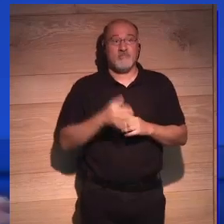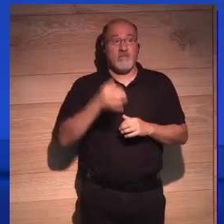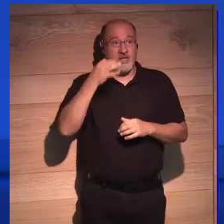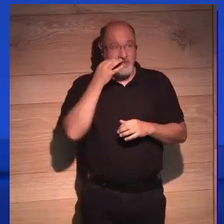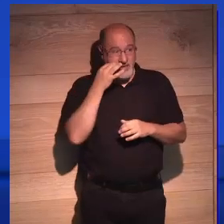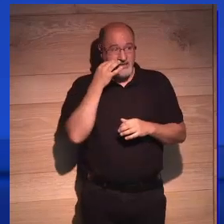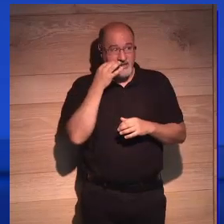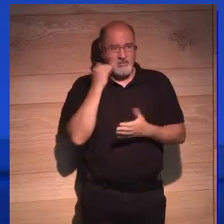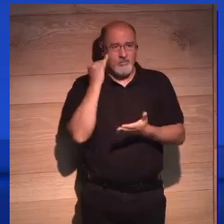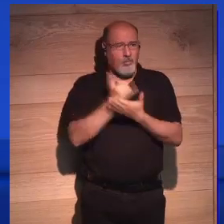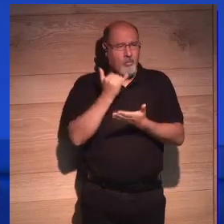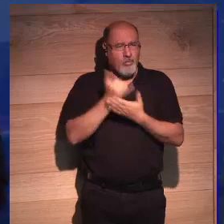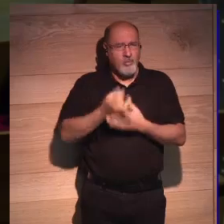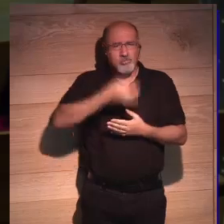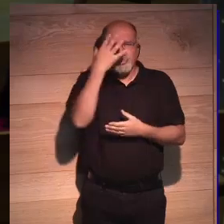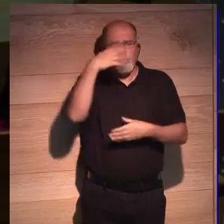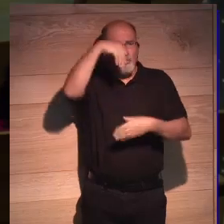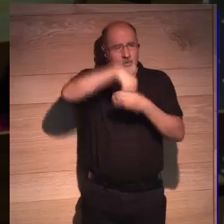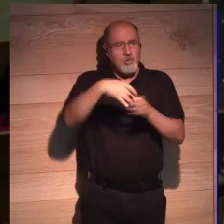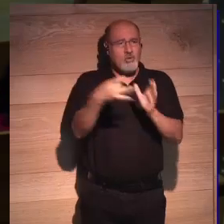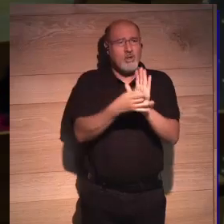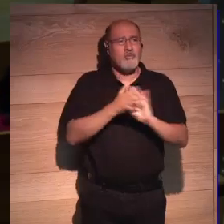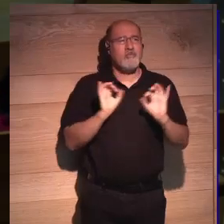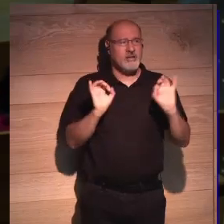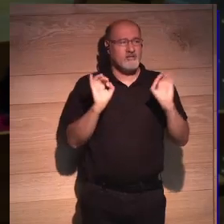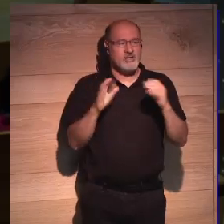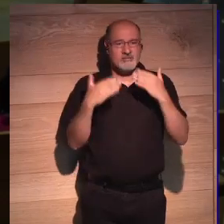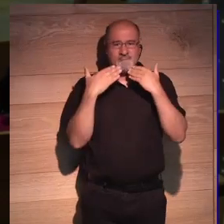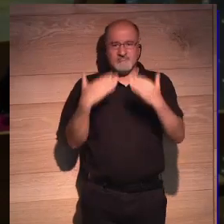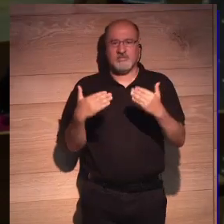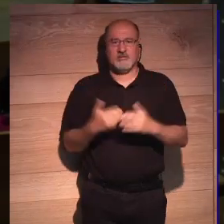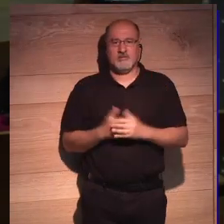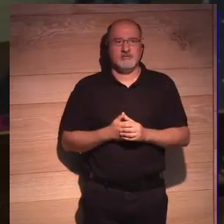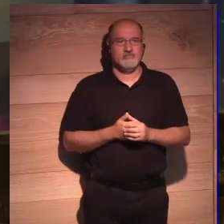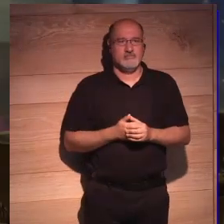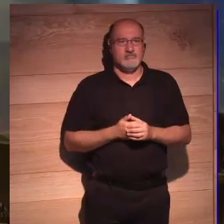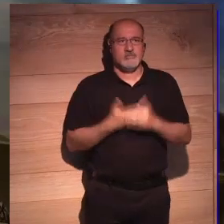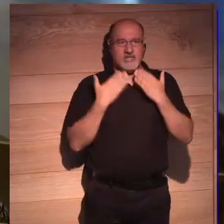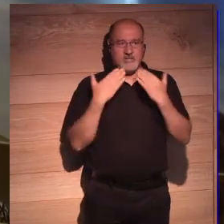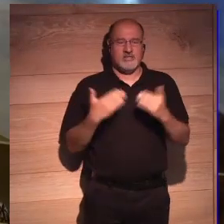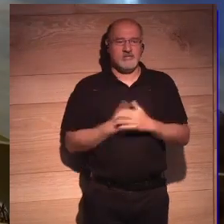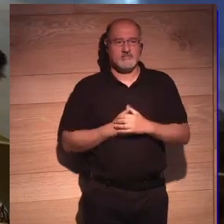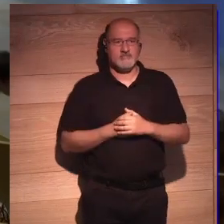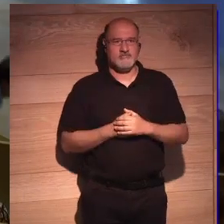hope you enjoy the festival, and thank you very much.